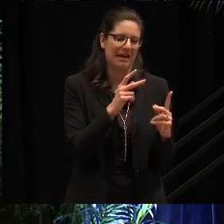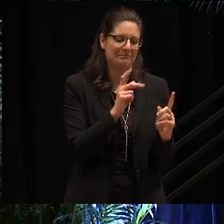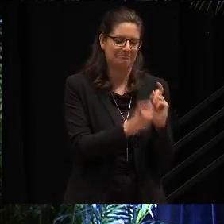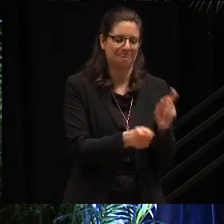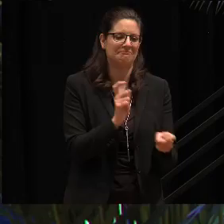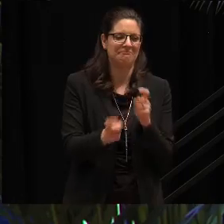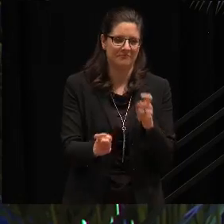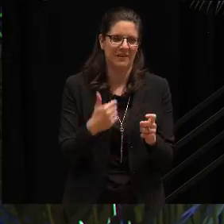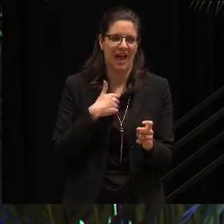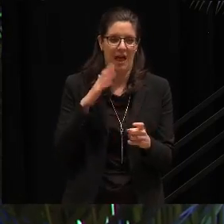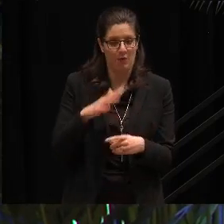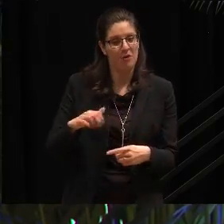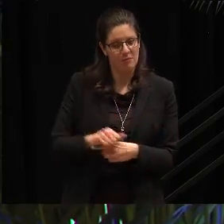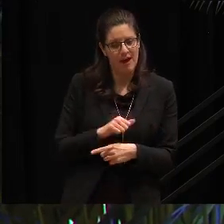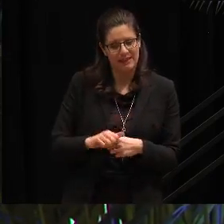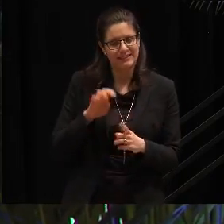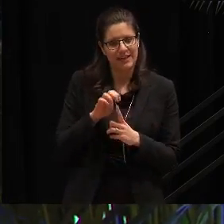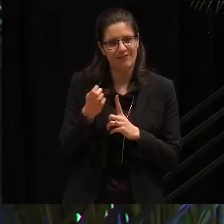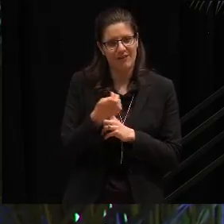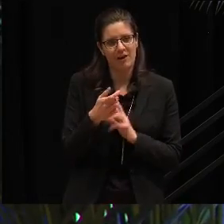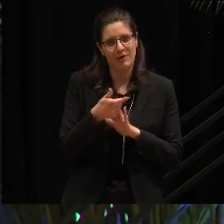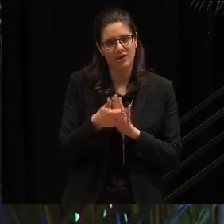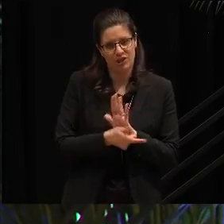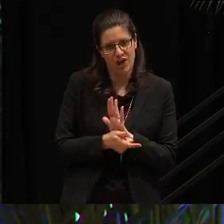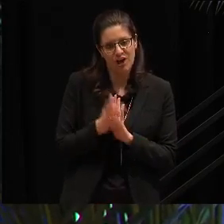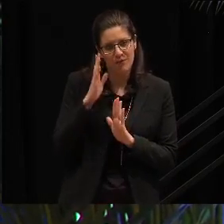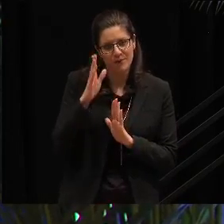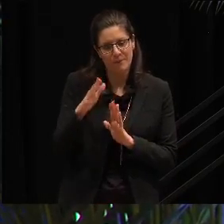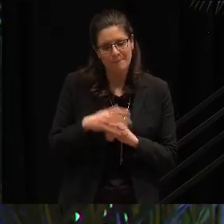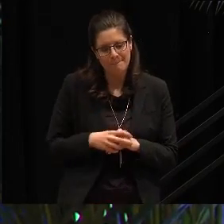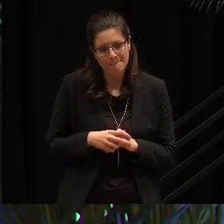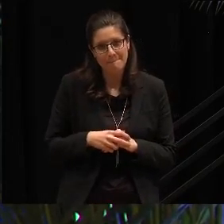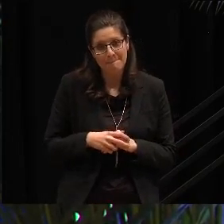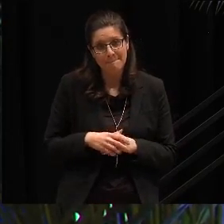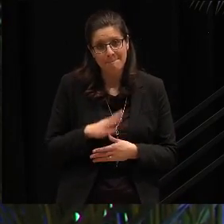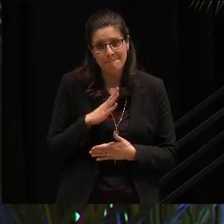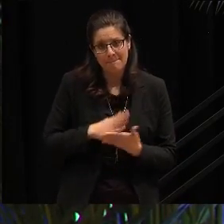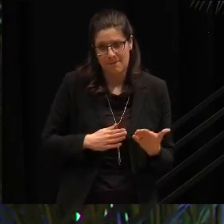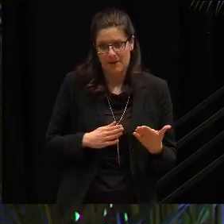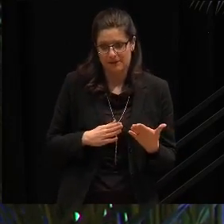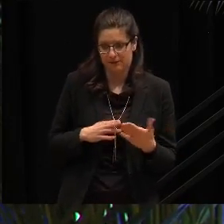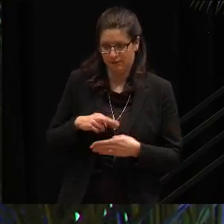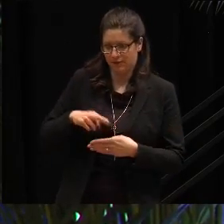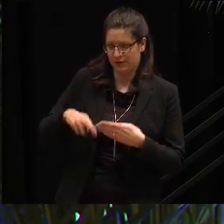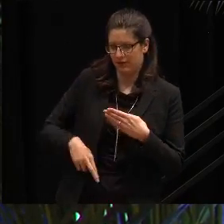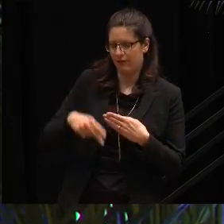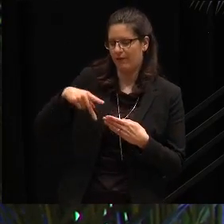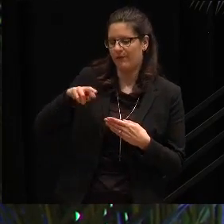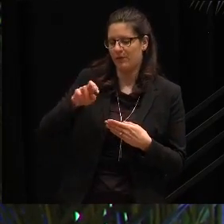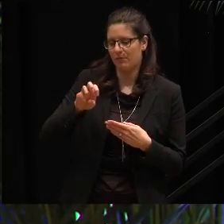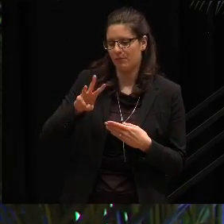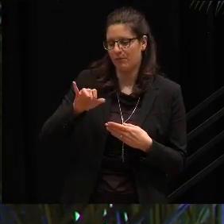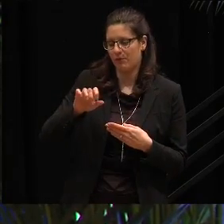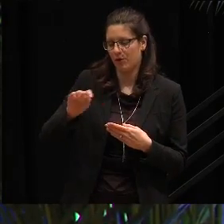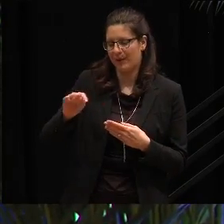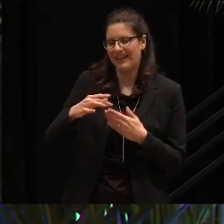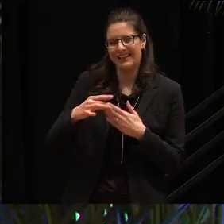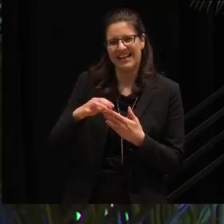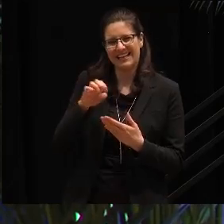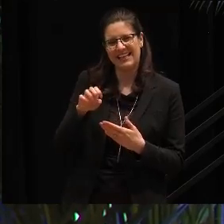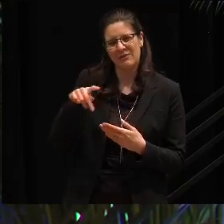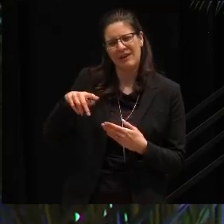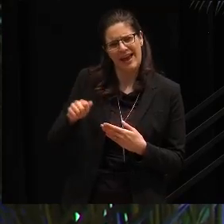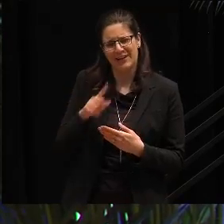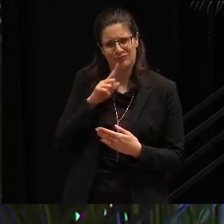great deal about. I'm going to go and practice environmental law when I'm done in law school. And some of the things that are coming out of the Pruitt-led EPA are I think, really